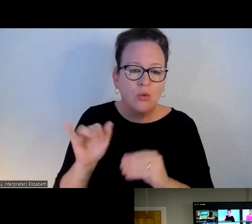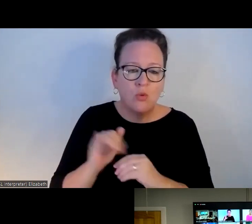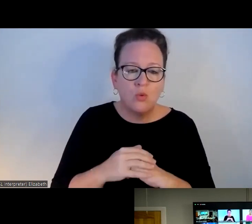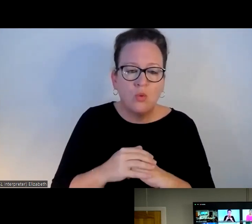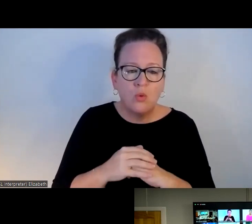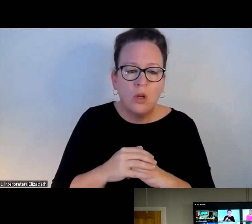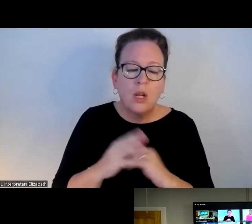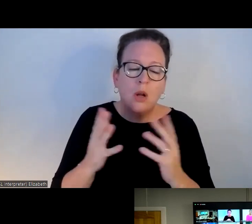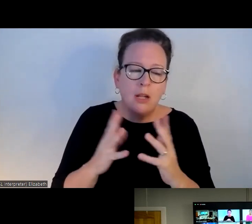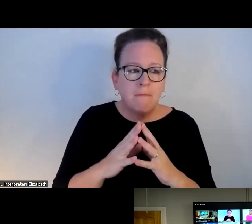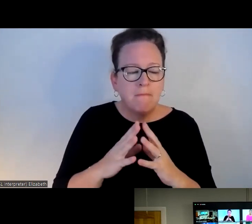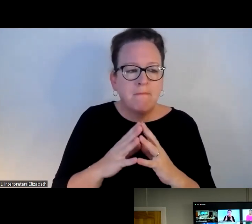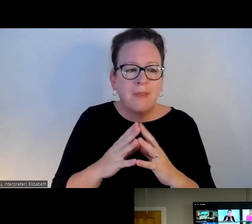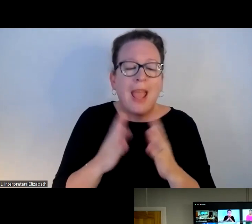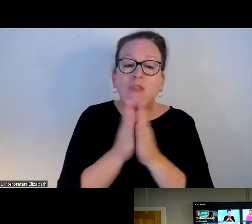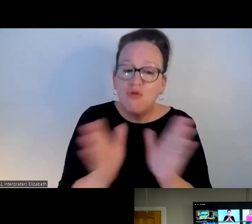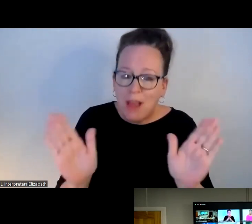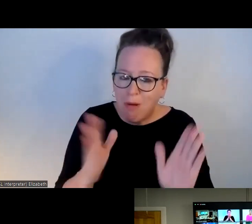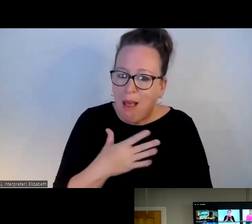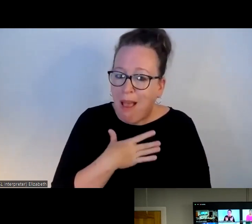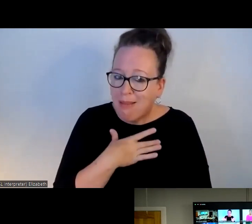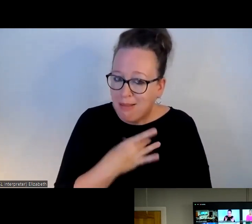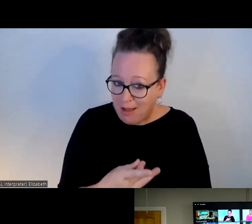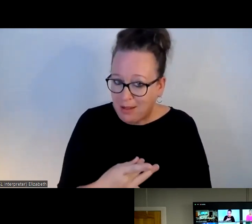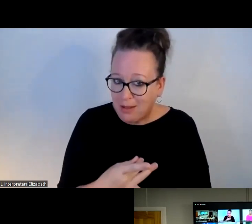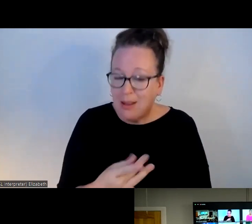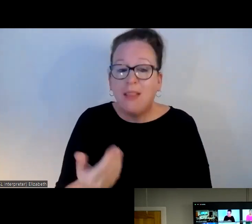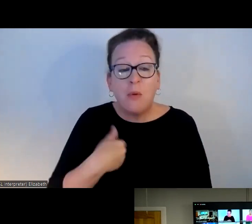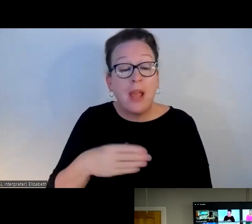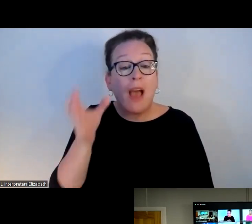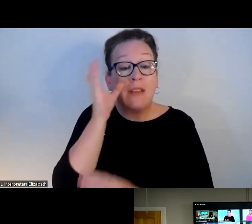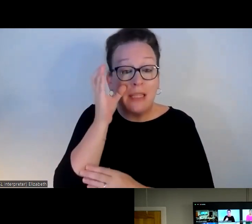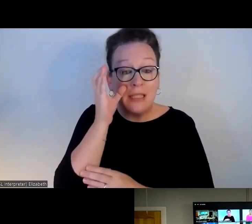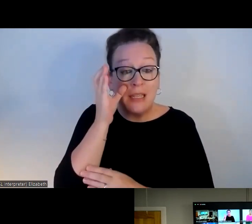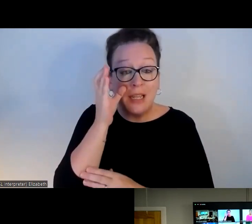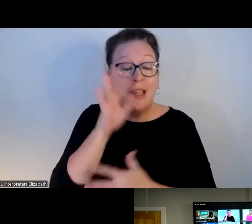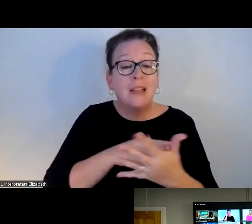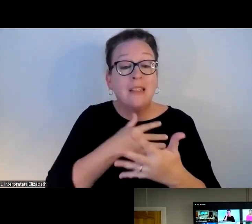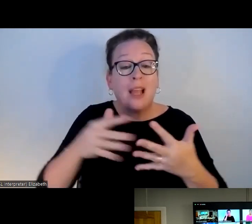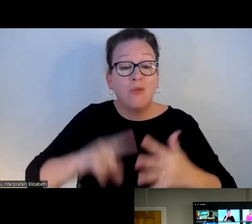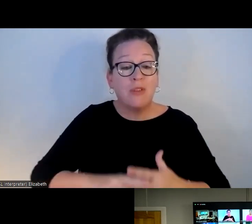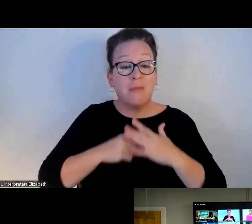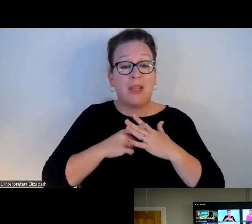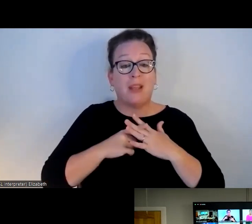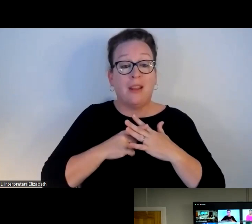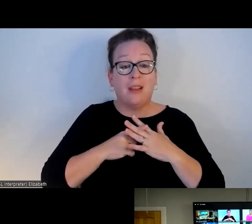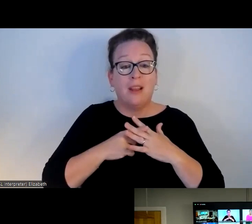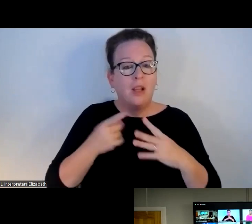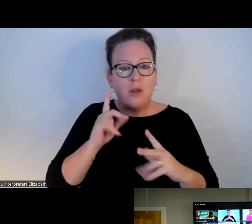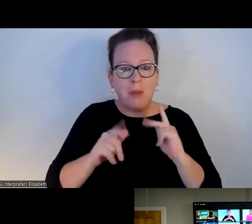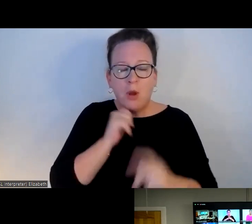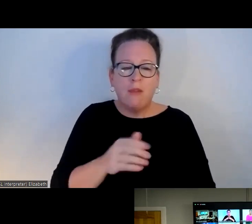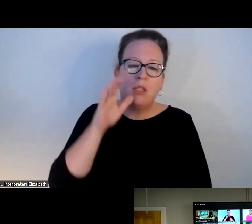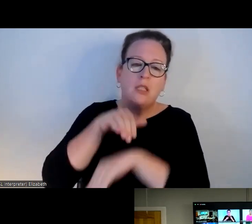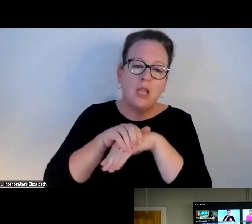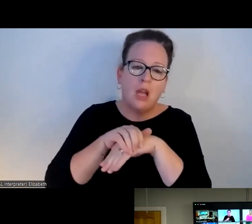which, in general, I like that we have listening in the beginning so that people don't have to sit through our whole